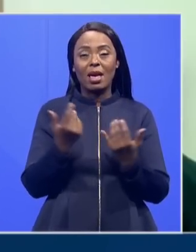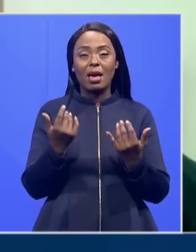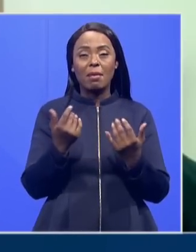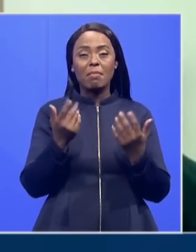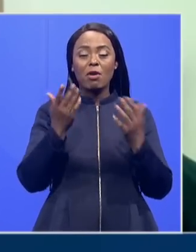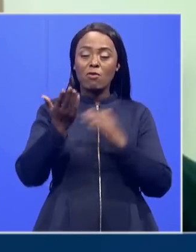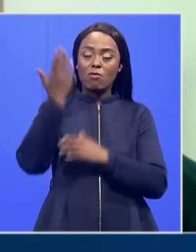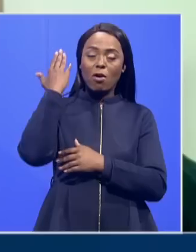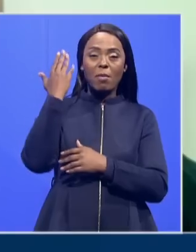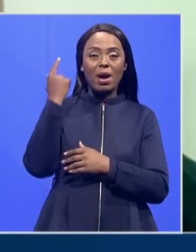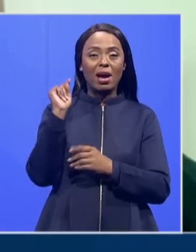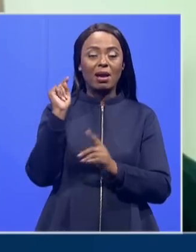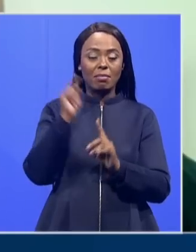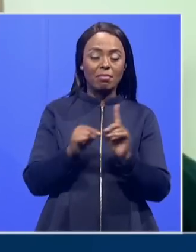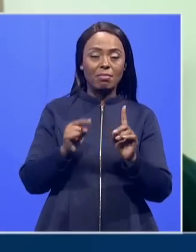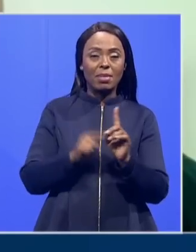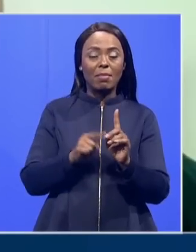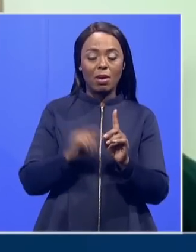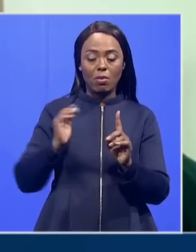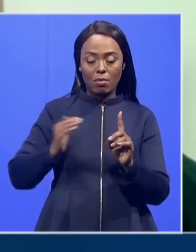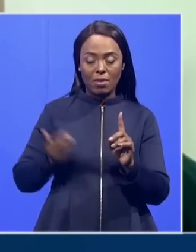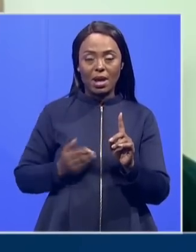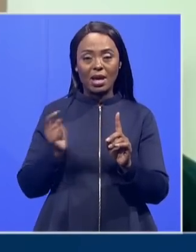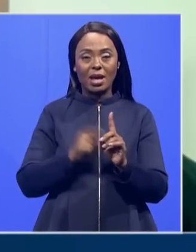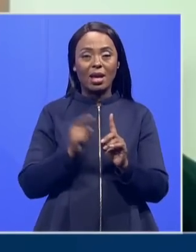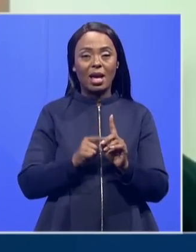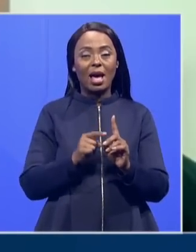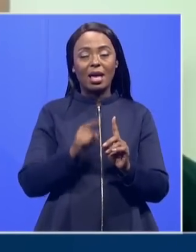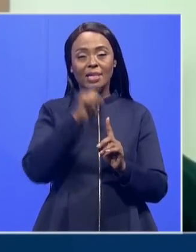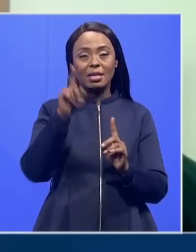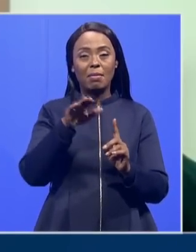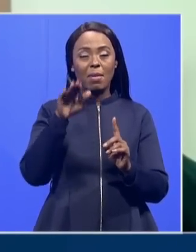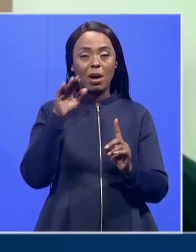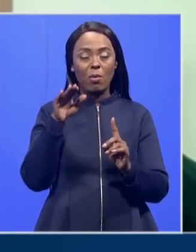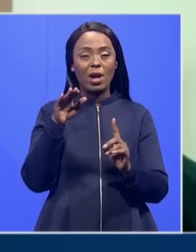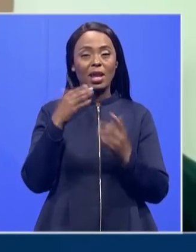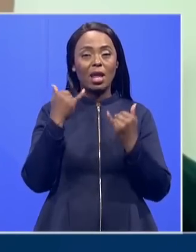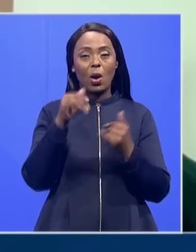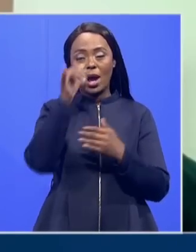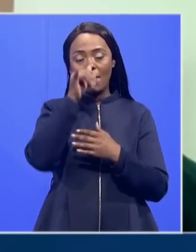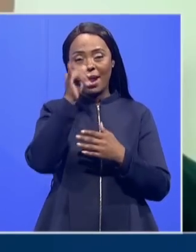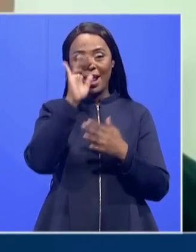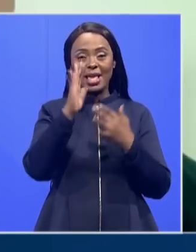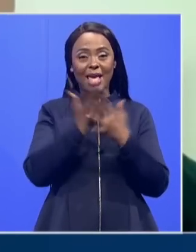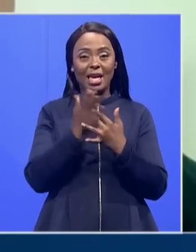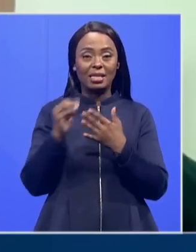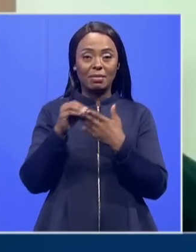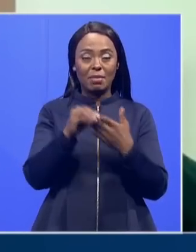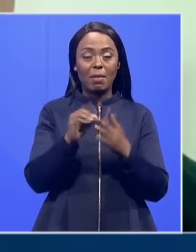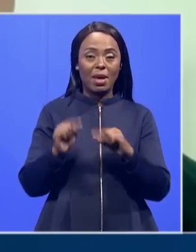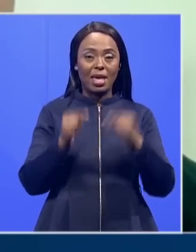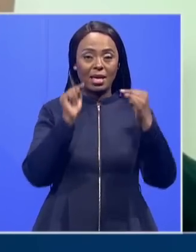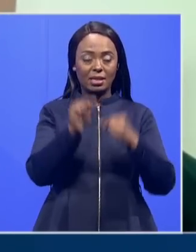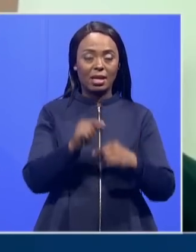First Lady of Zimbabwe around that criminal case that was brought against her.